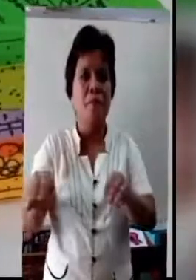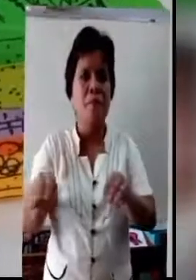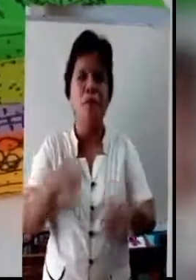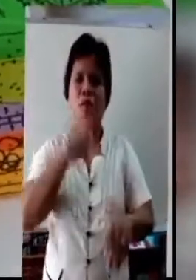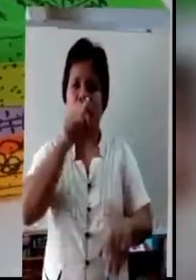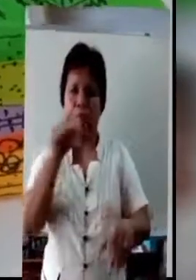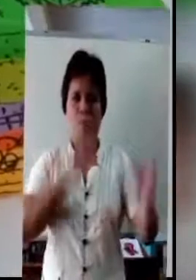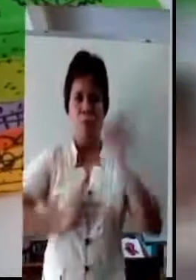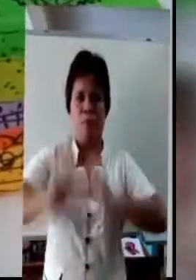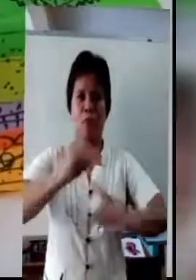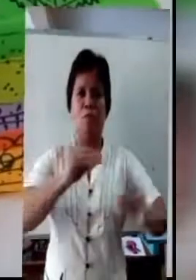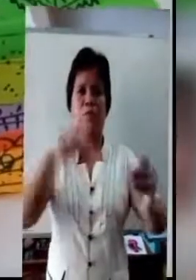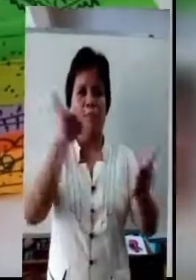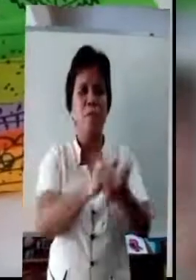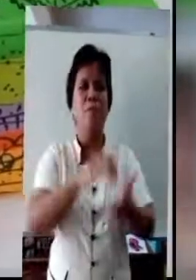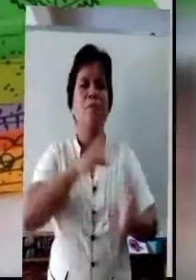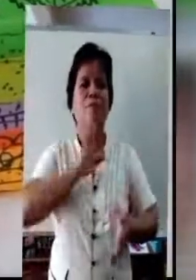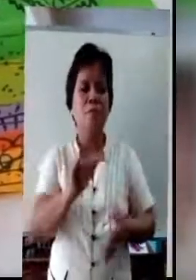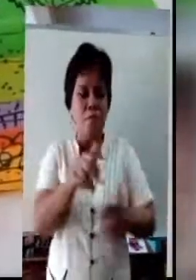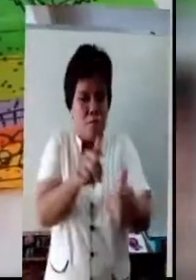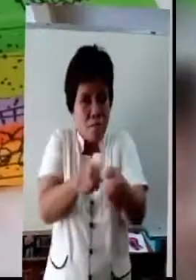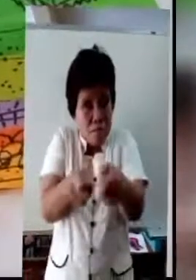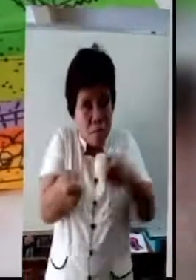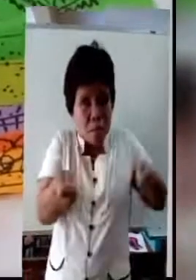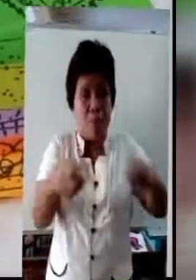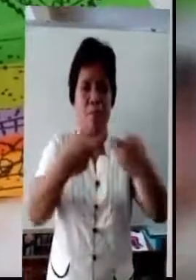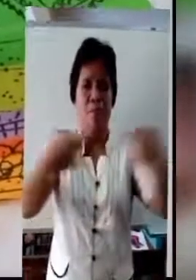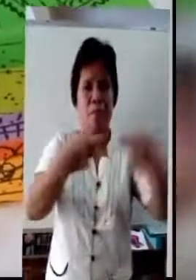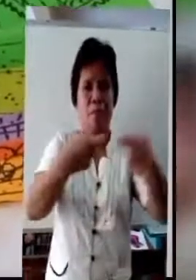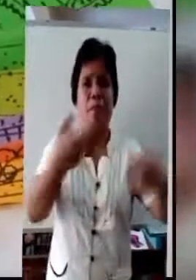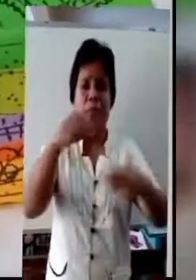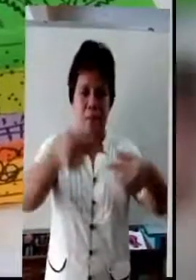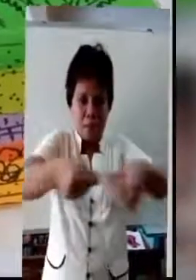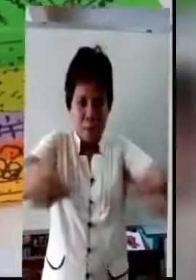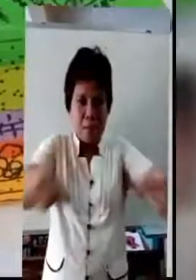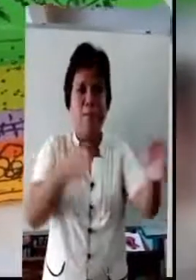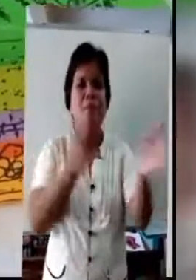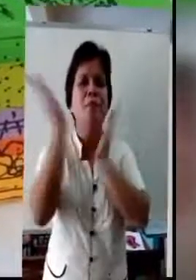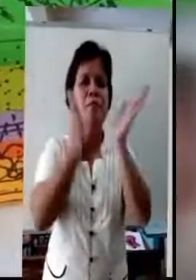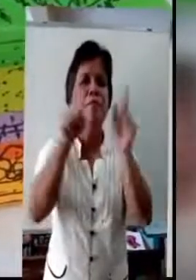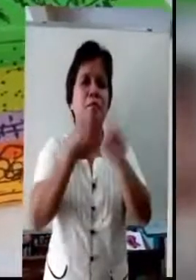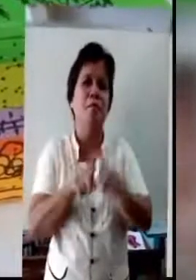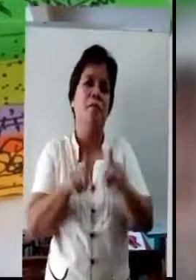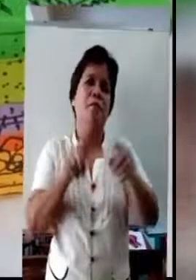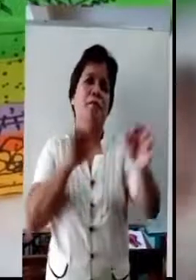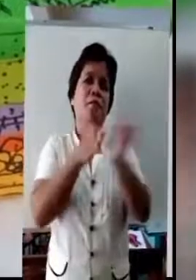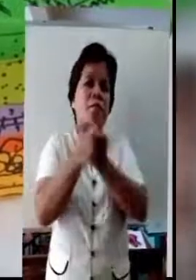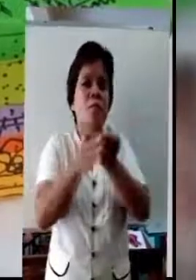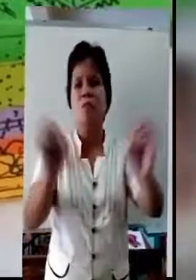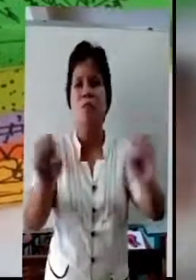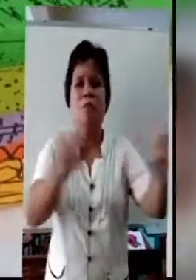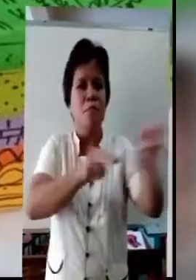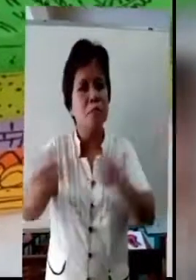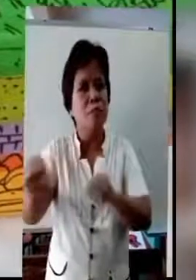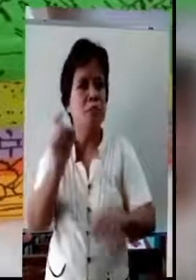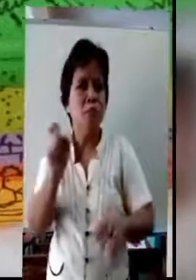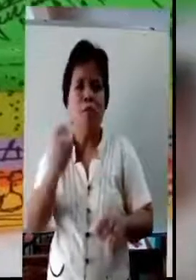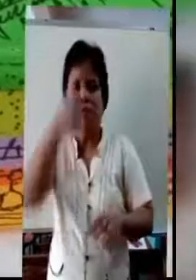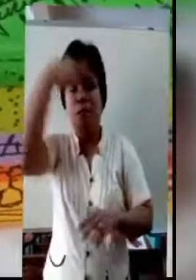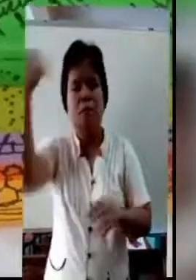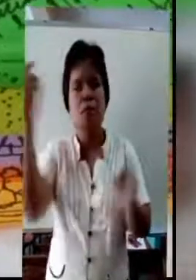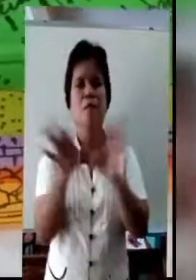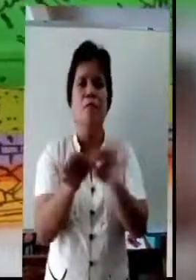You simulate this by pulling on the rubber band. The tape serves as friction. There is no movement right away because of